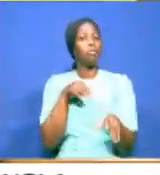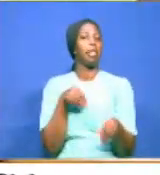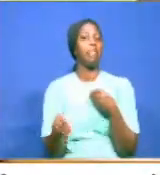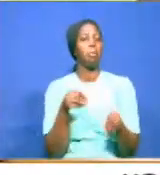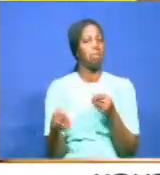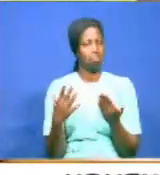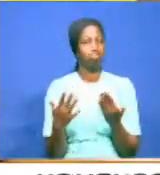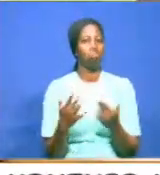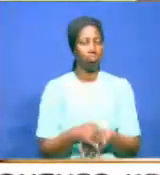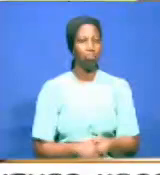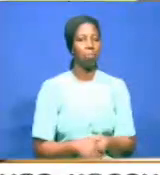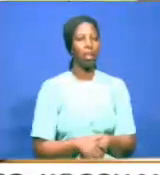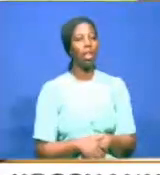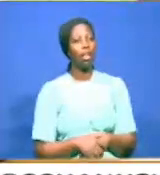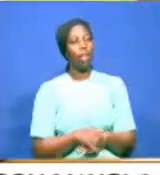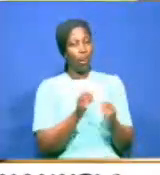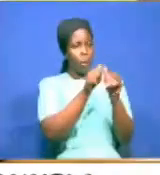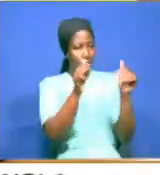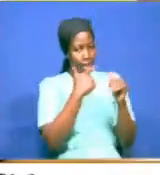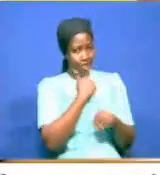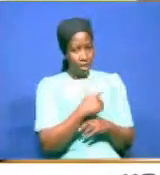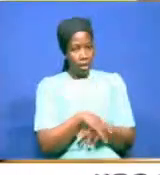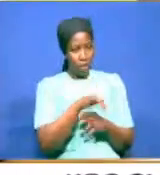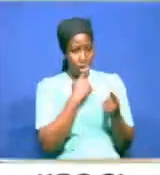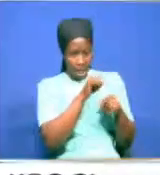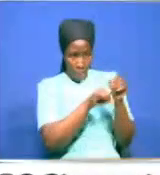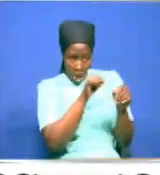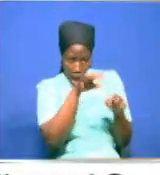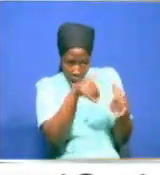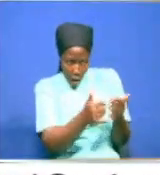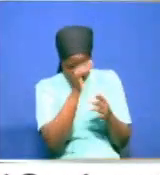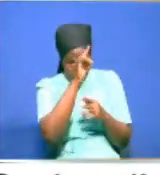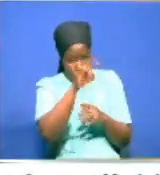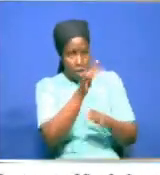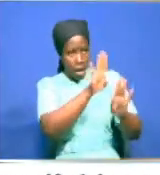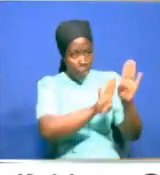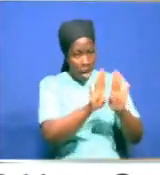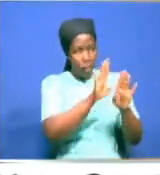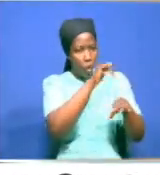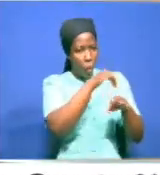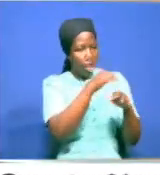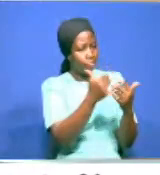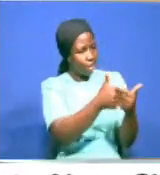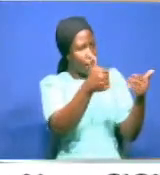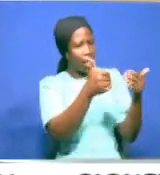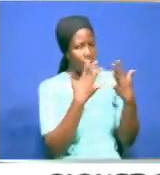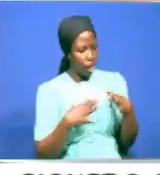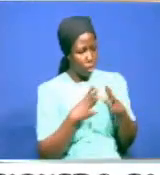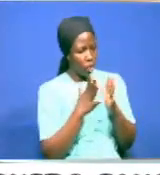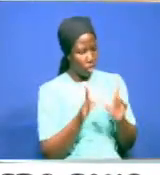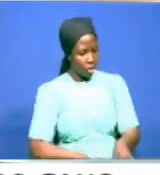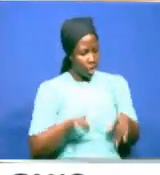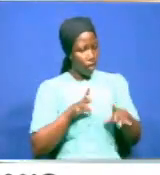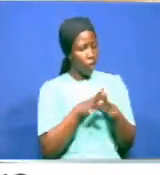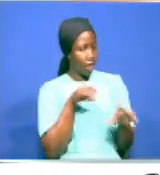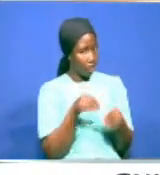said. talking about how the government should, of course, carry itself when it comes to quarantining people living with disability.